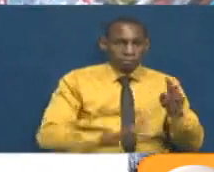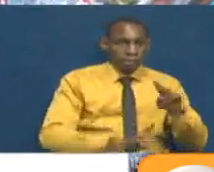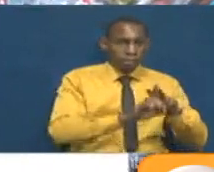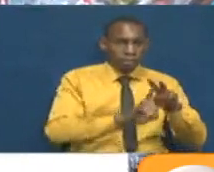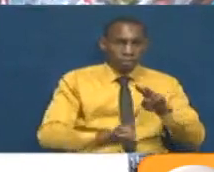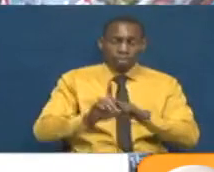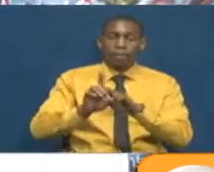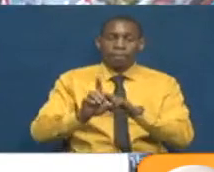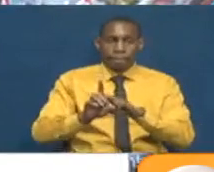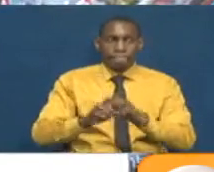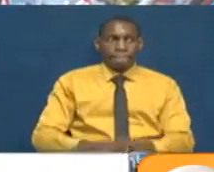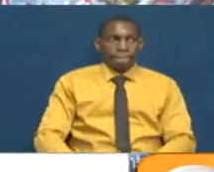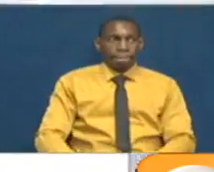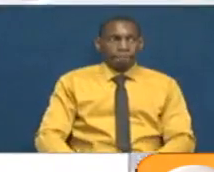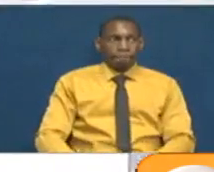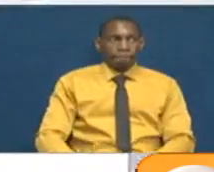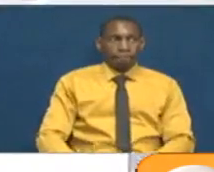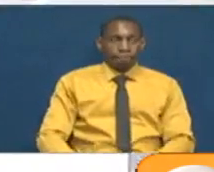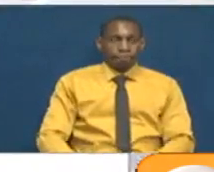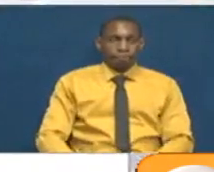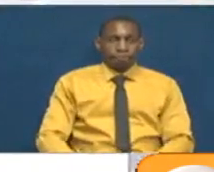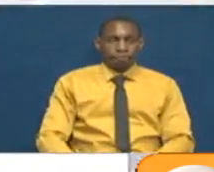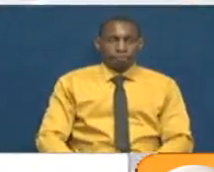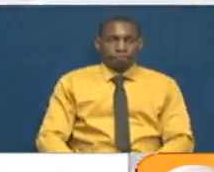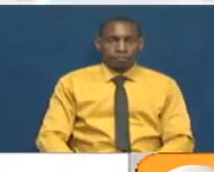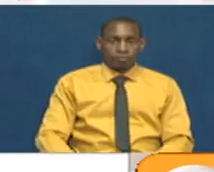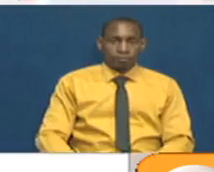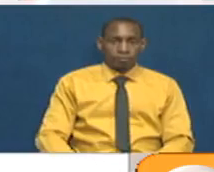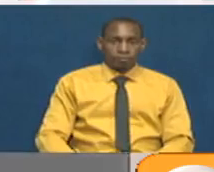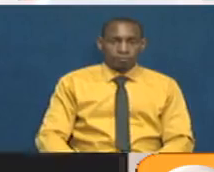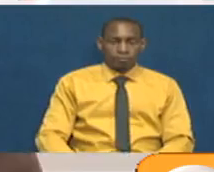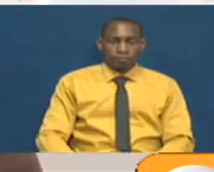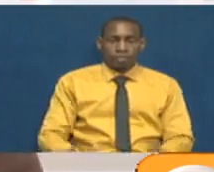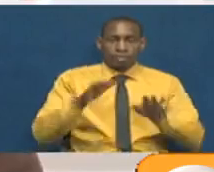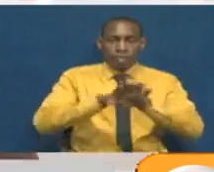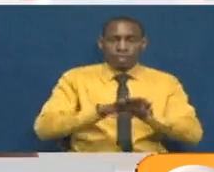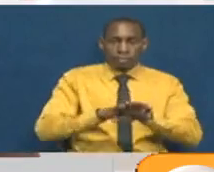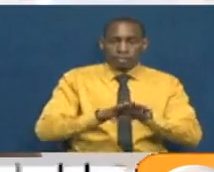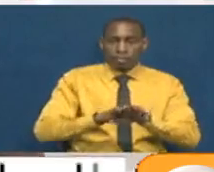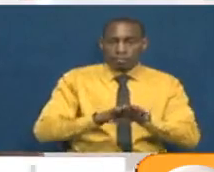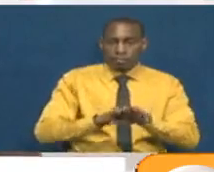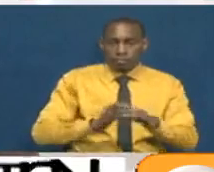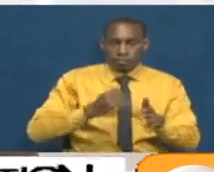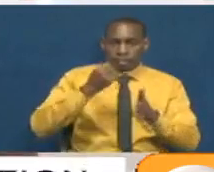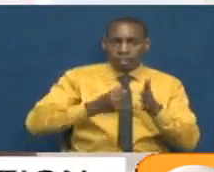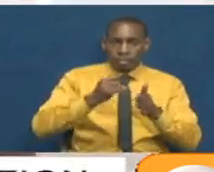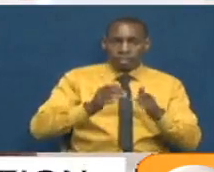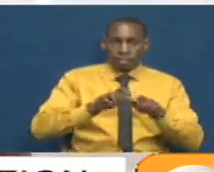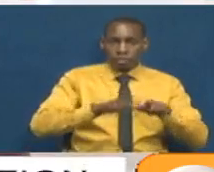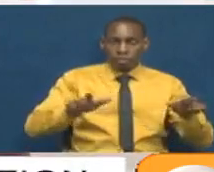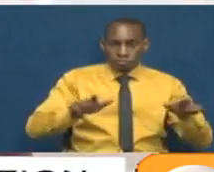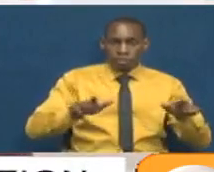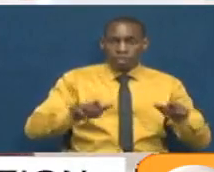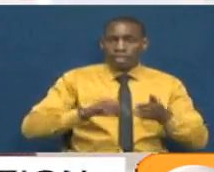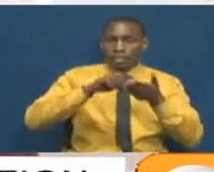be created from the project. Integrated agro-industrial park is emphasizing on agricultural potential of the